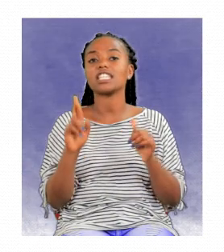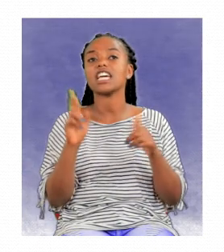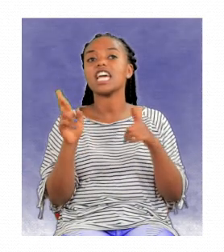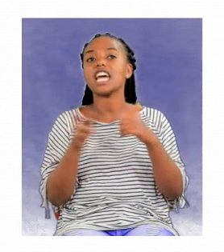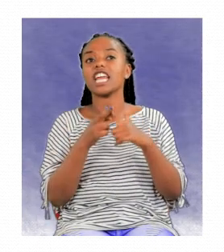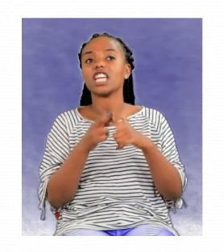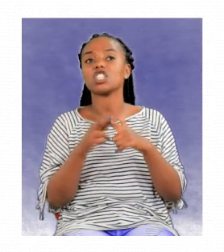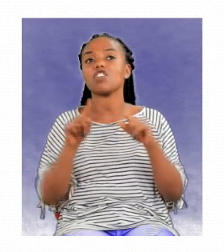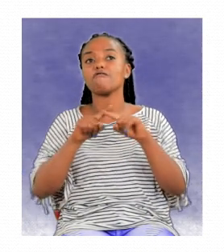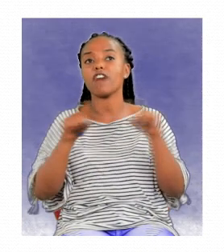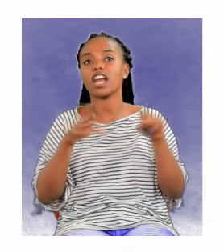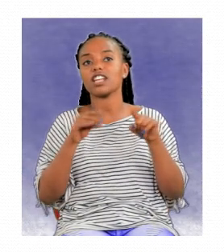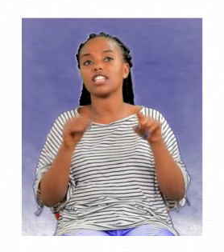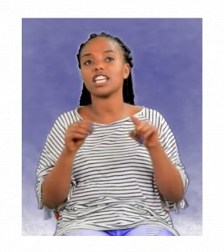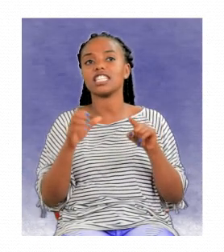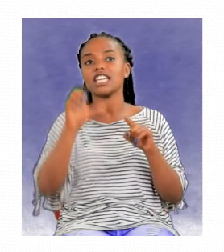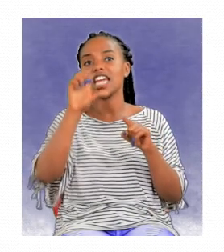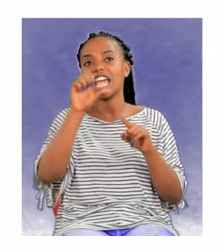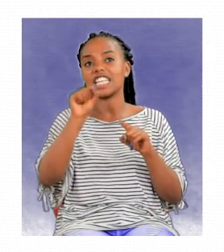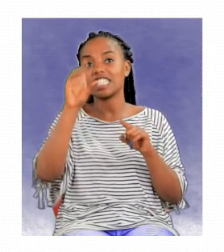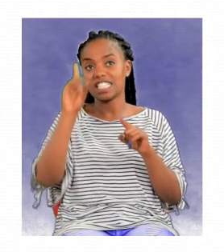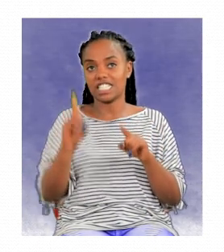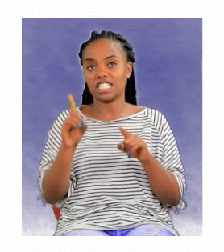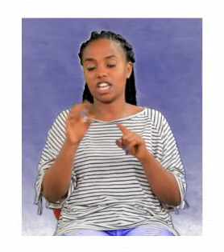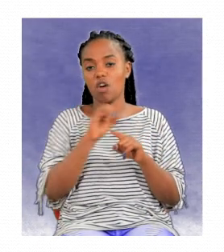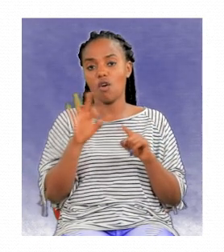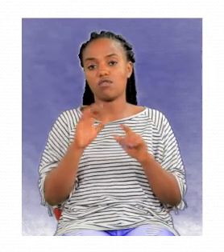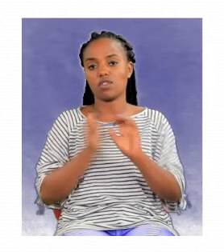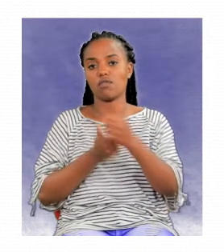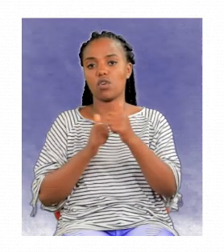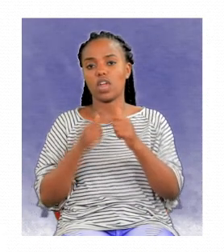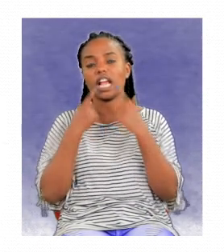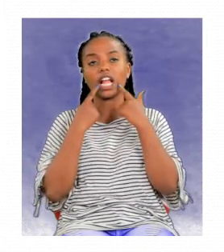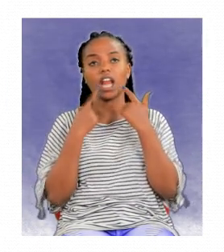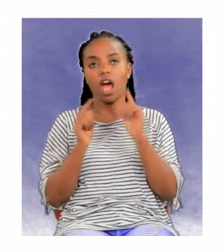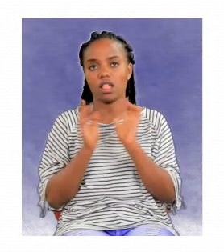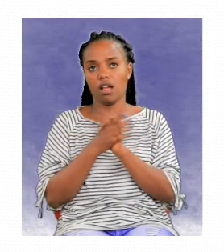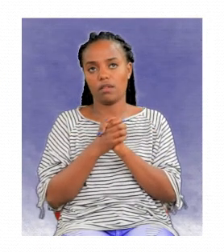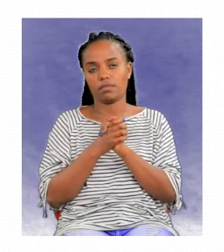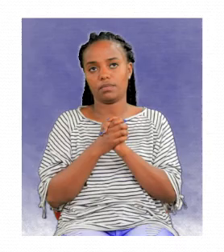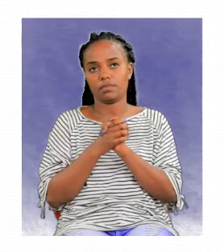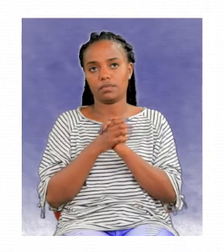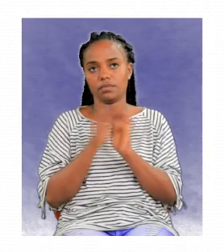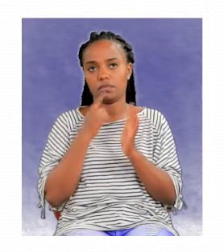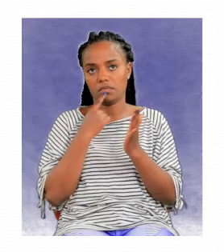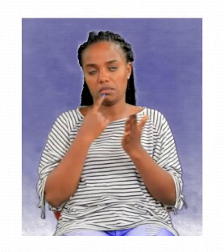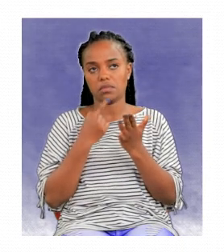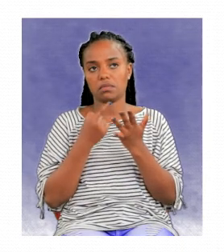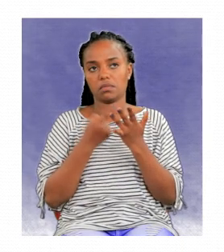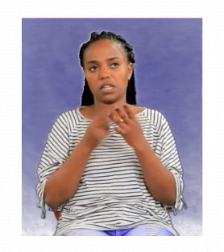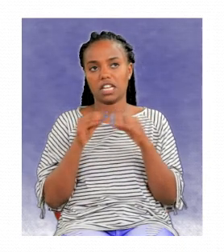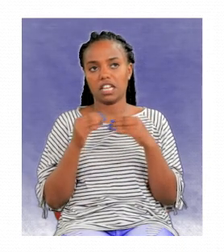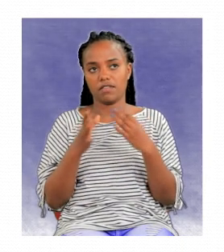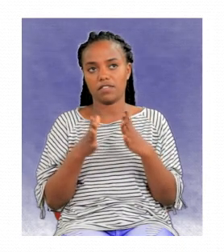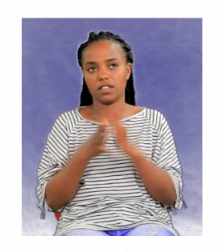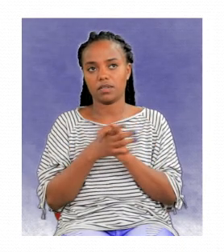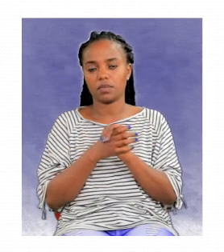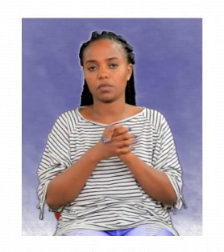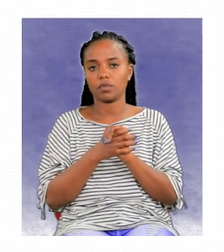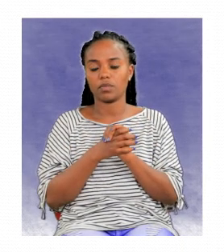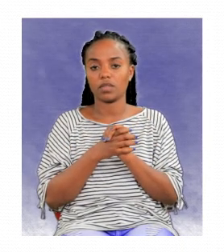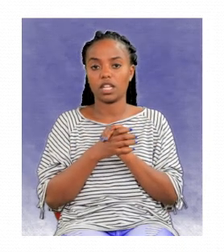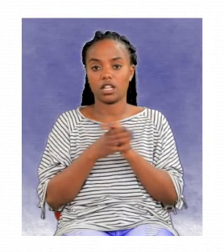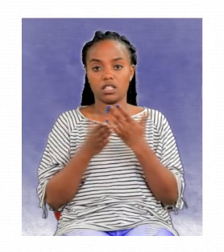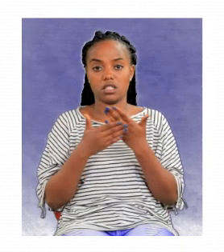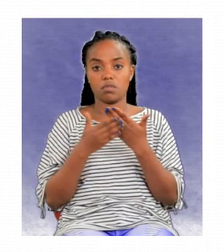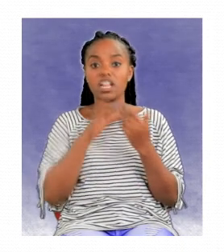range variance and standard deviation of the following data. Here it is given.